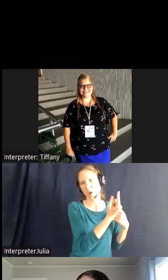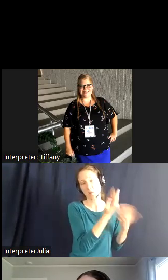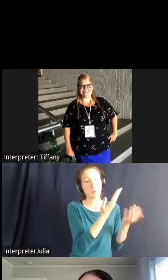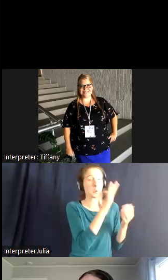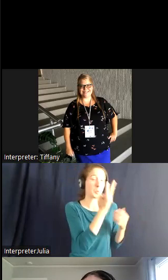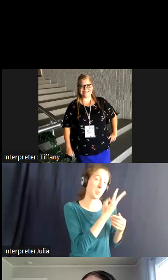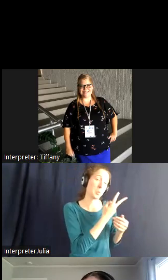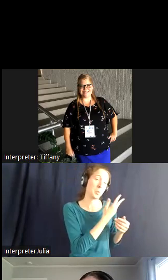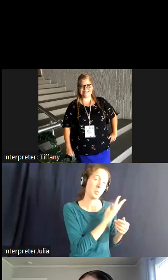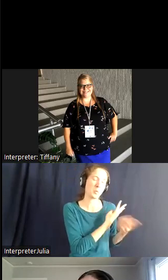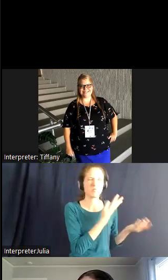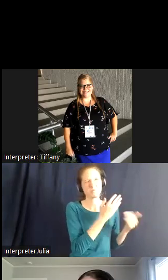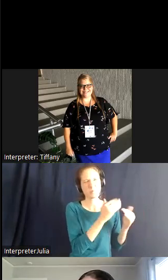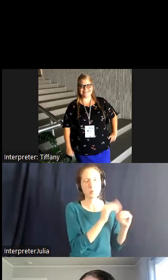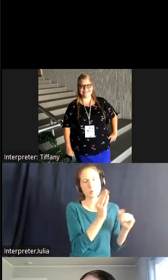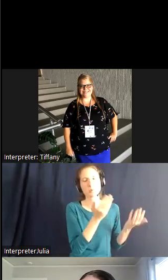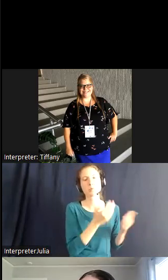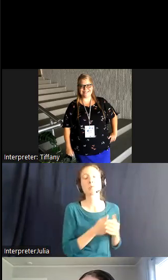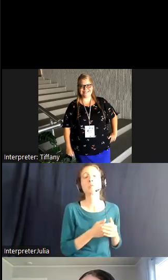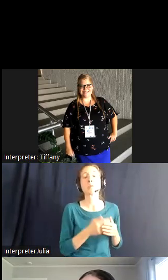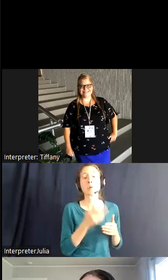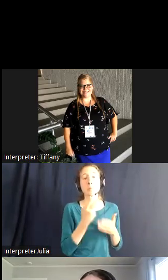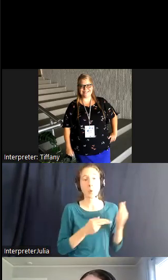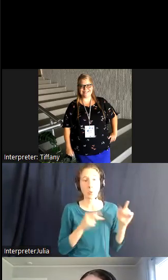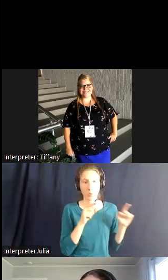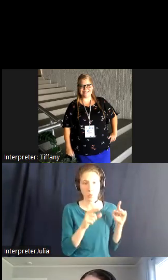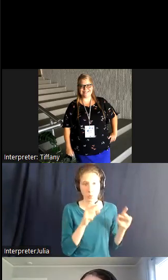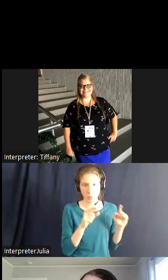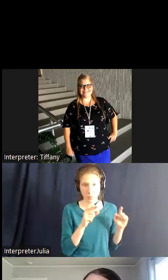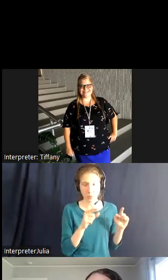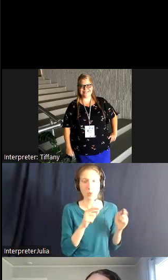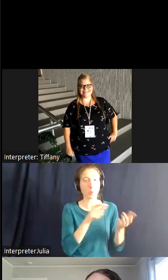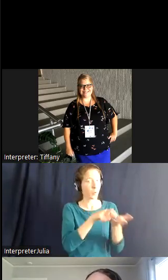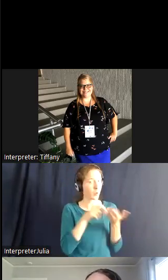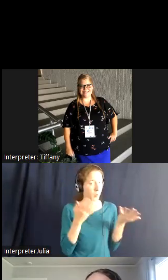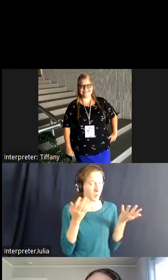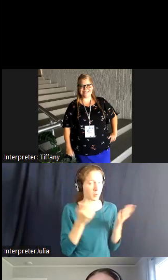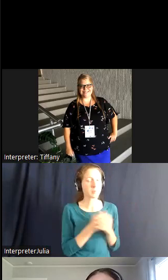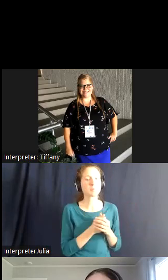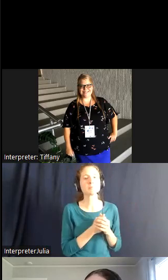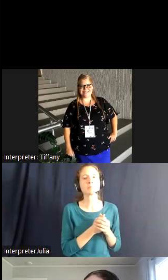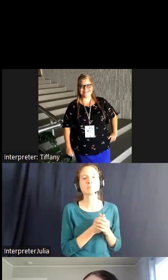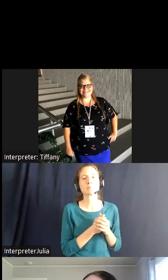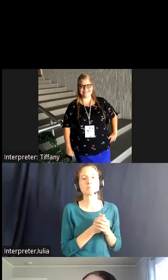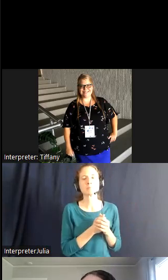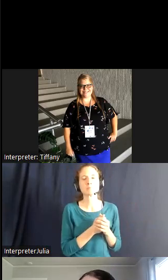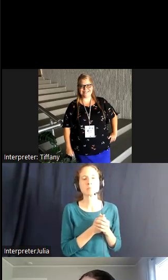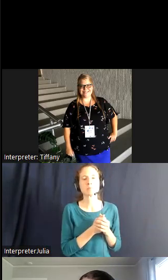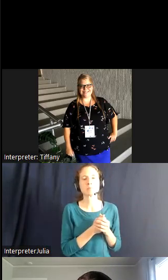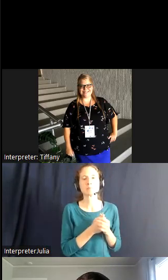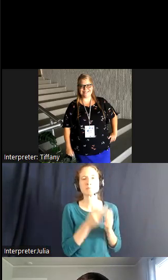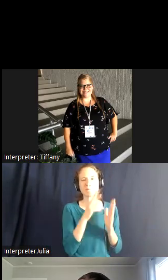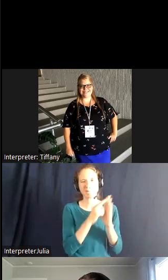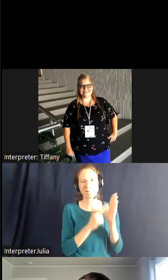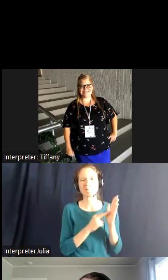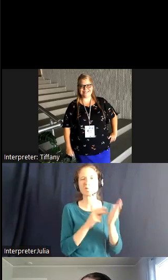To go over some requirements that apply to both of those provider types, one of the first requirements that you'll see in the rules is this no